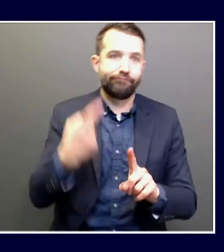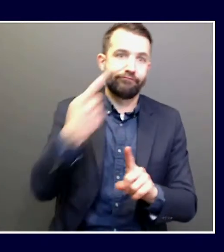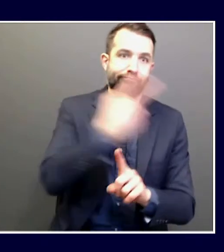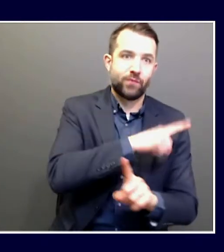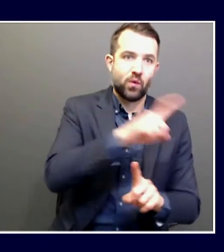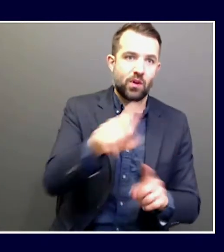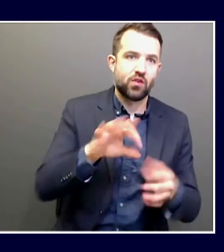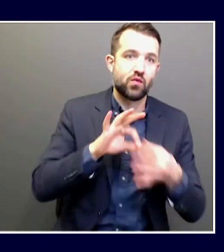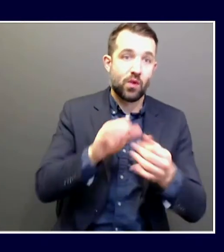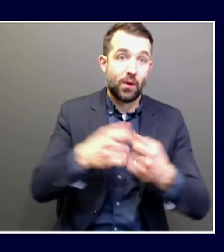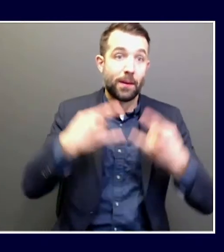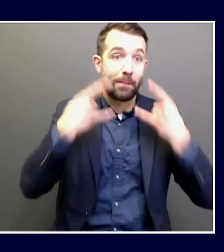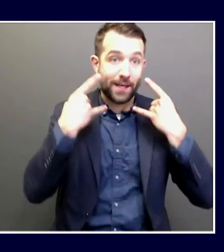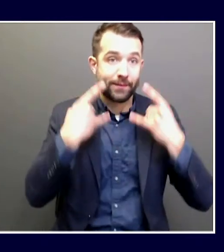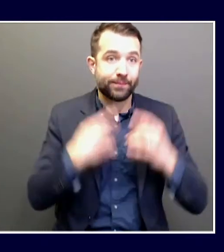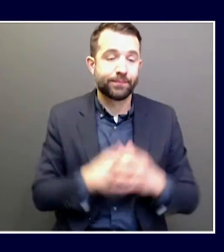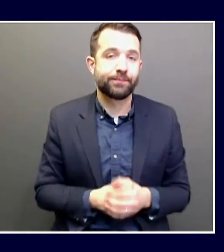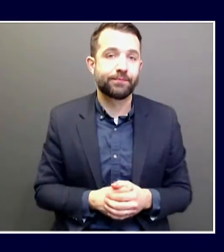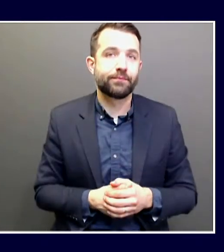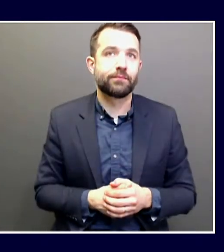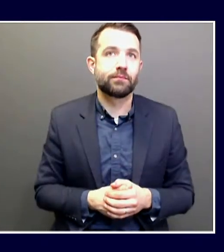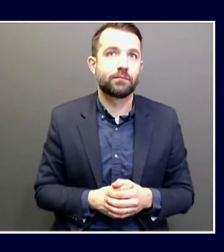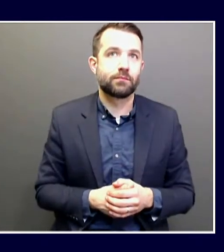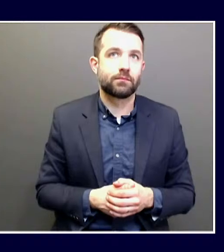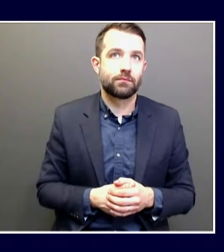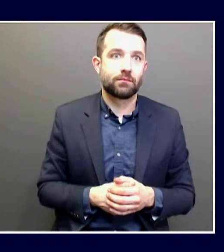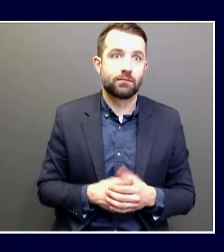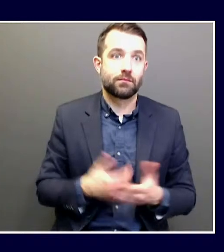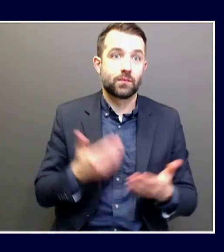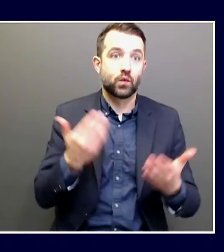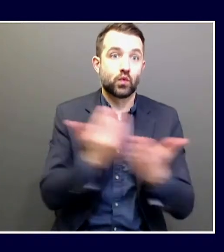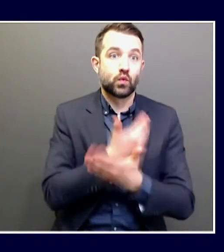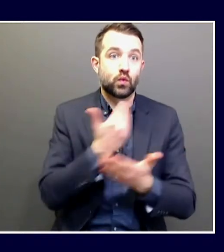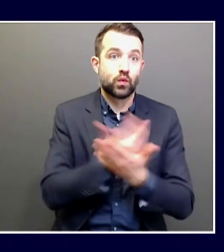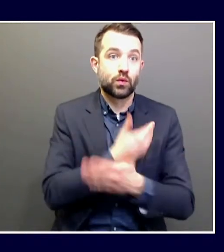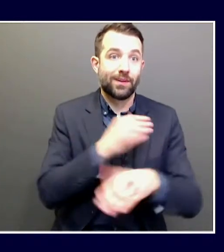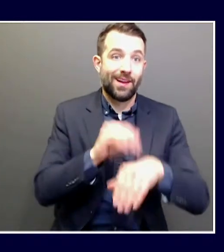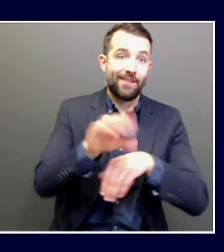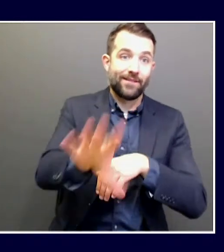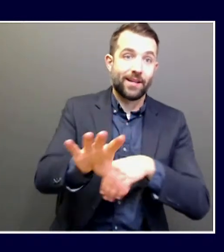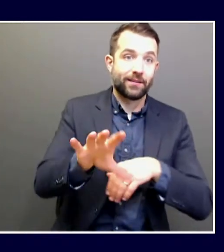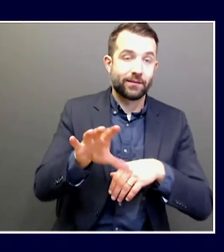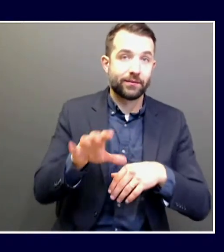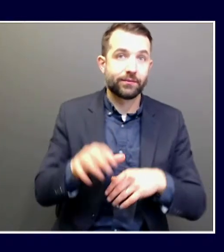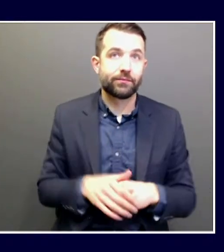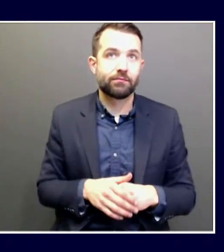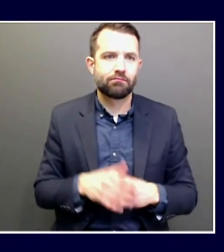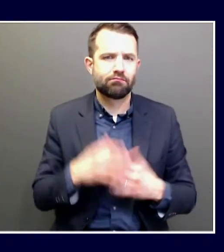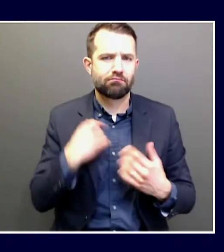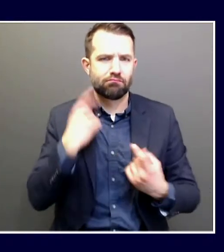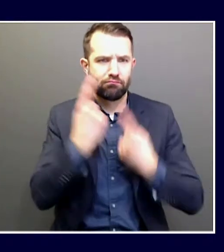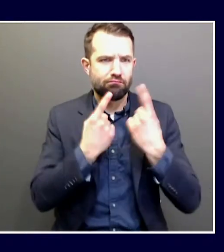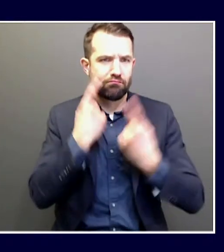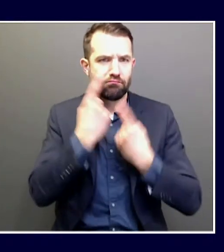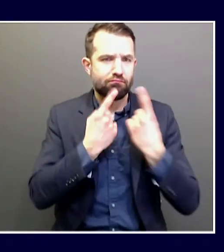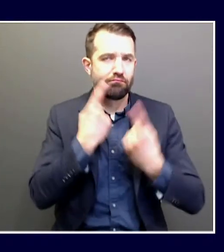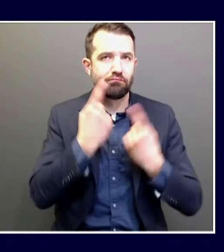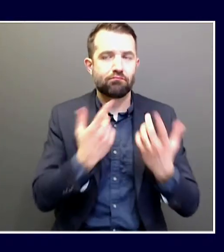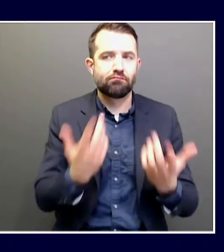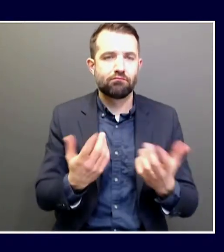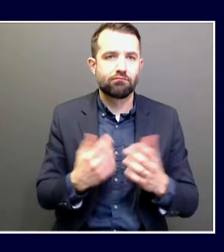being some updated guidelines, do you think that guidance that, regarding switching to surgical